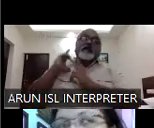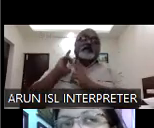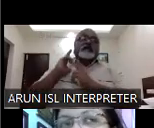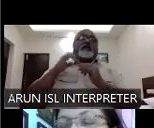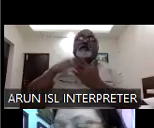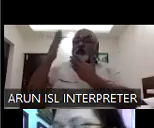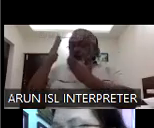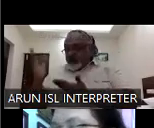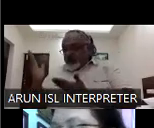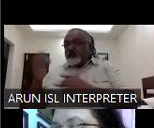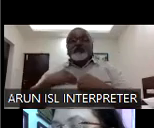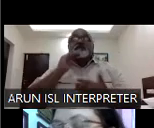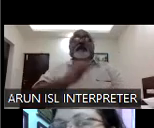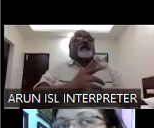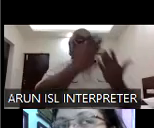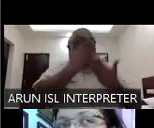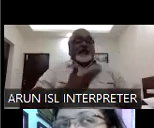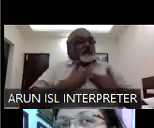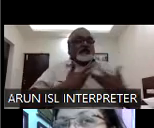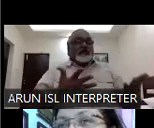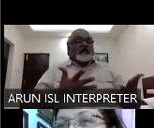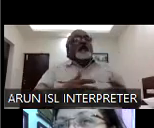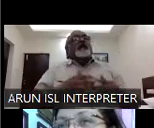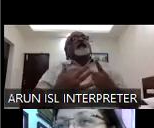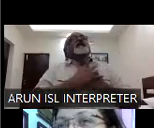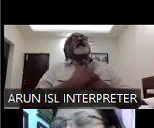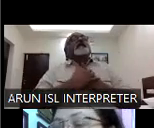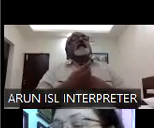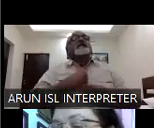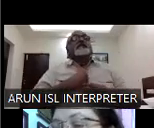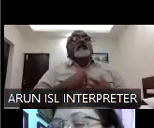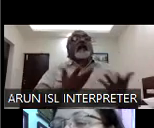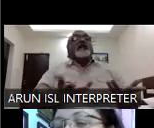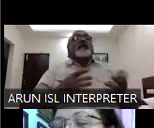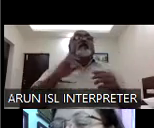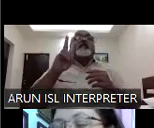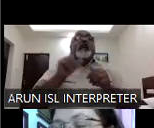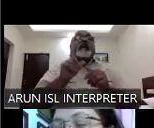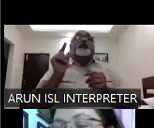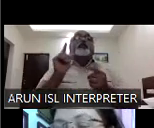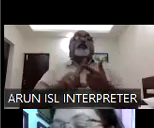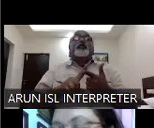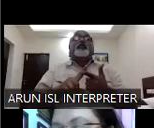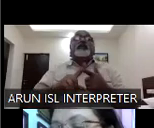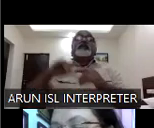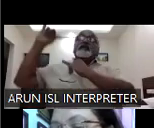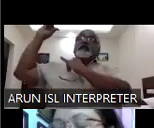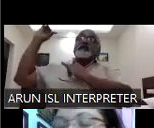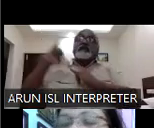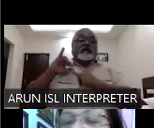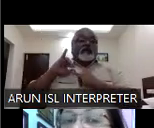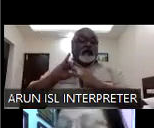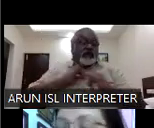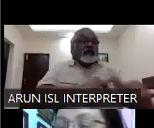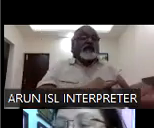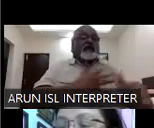them, but the same generation values may not be applicable to the next generation. So